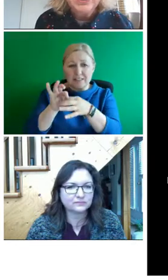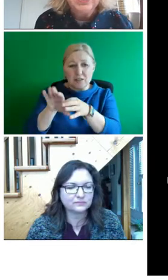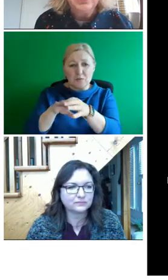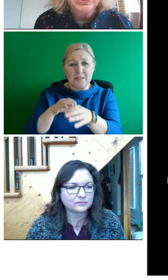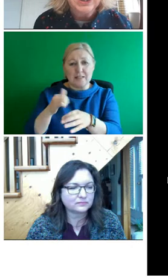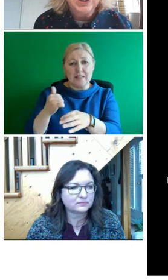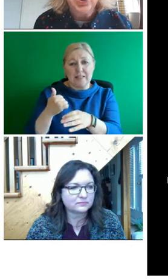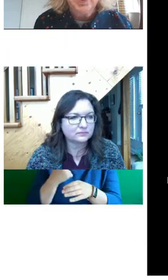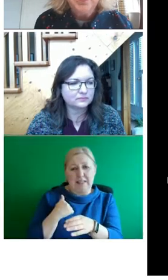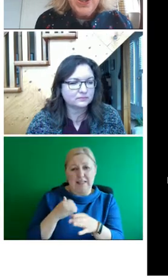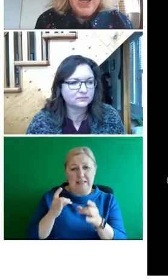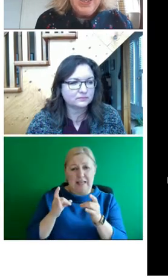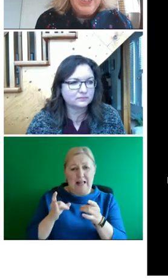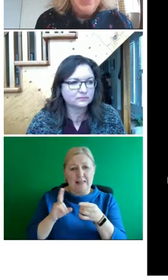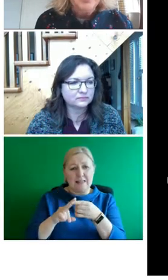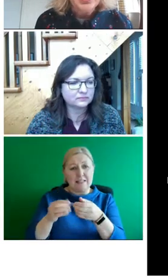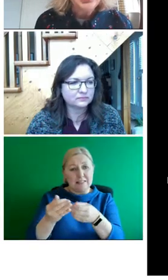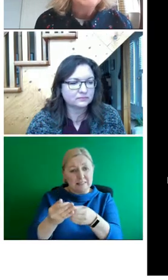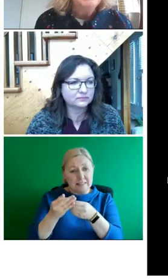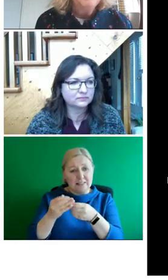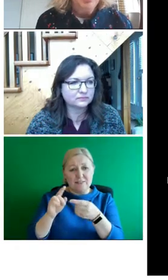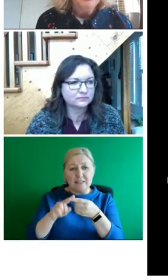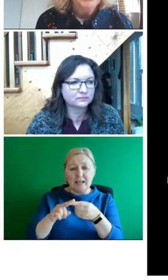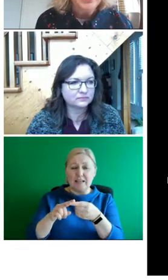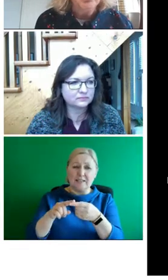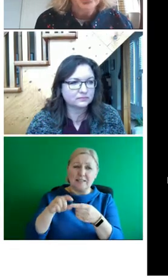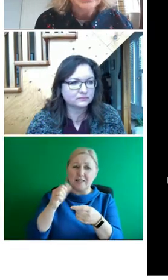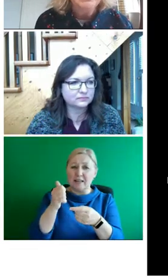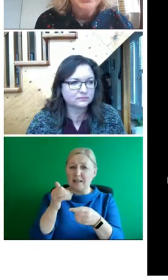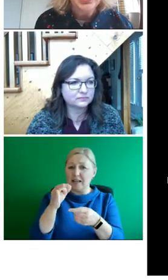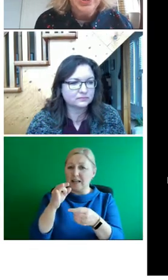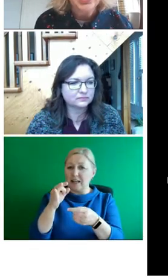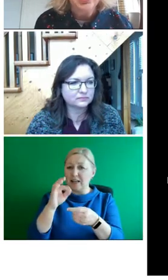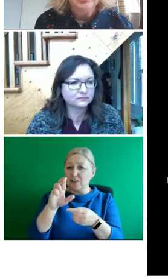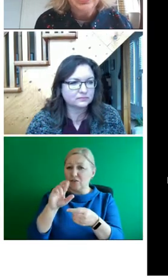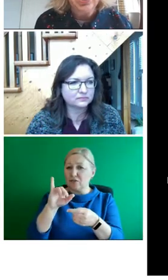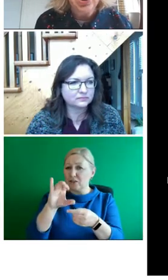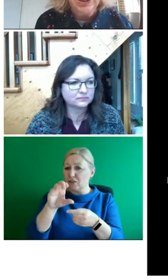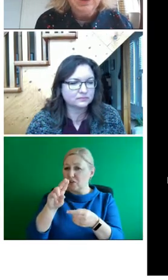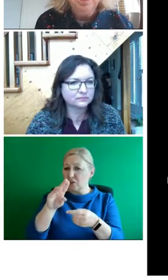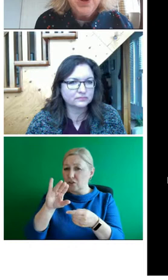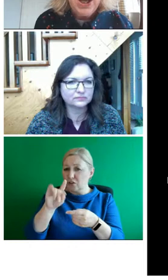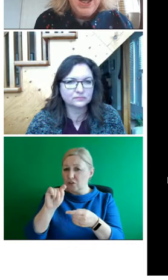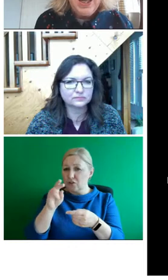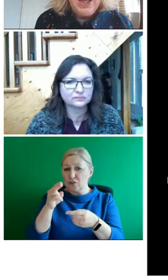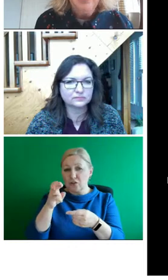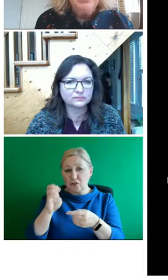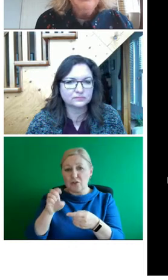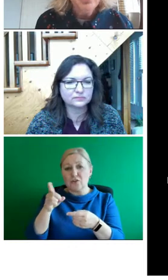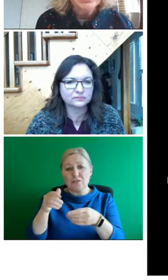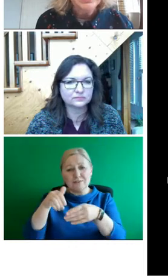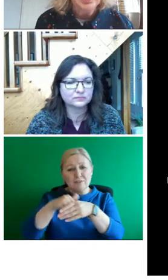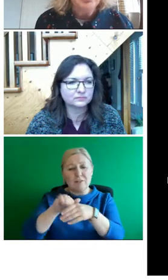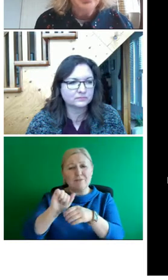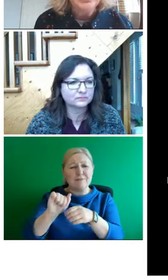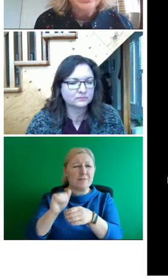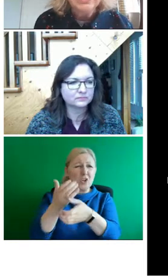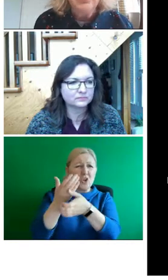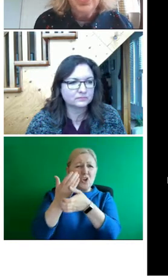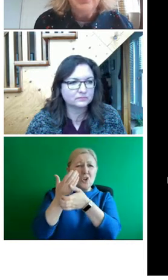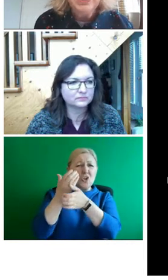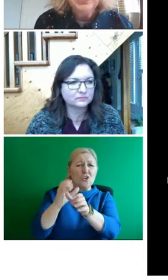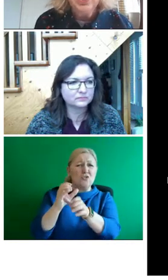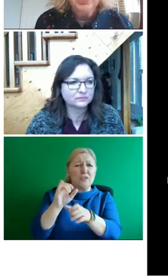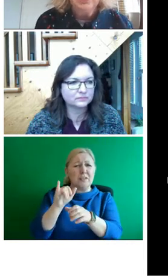the University of Saskatchewan. She's a member of the Rural Dementia Action Research Team, and they focus on improving